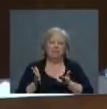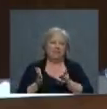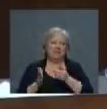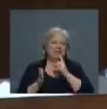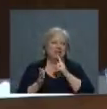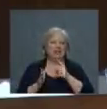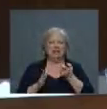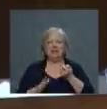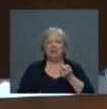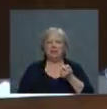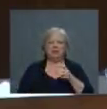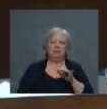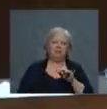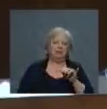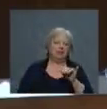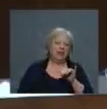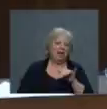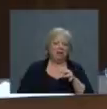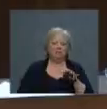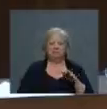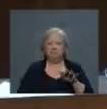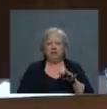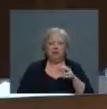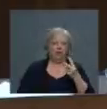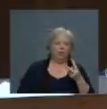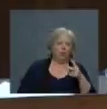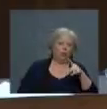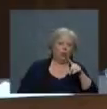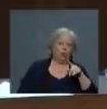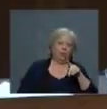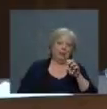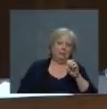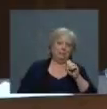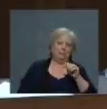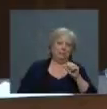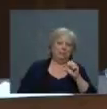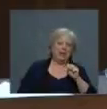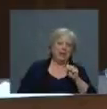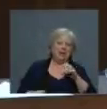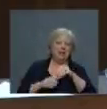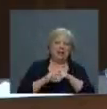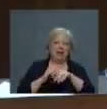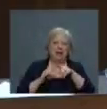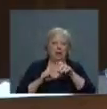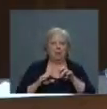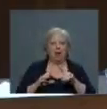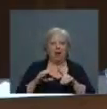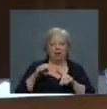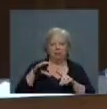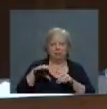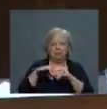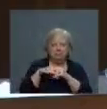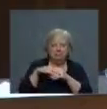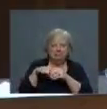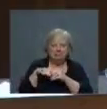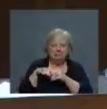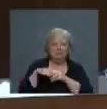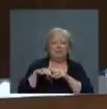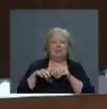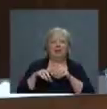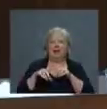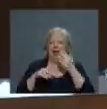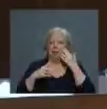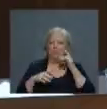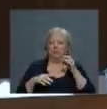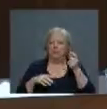it's sort of like two peas in a pod. I don't know whether you know what I'm saying. I think those of